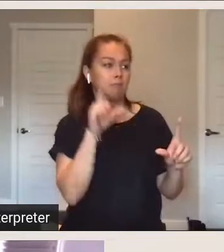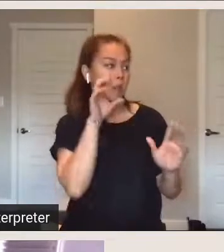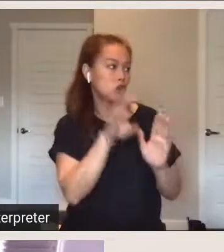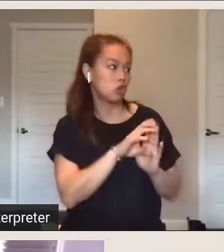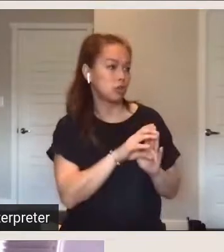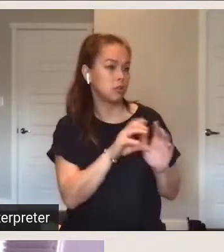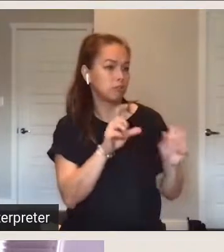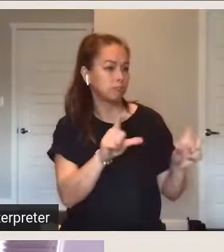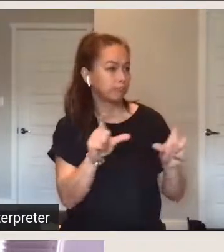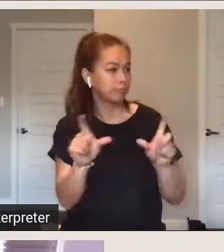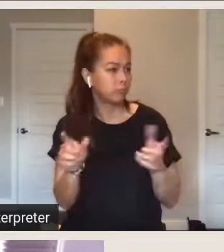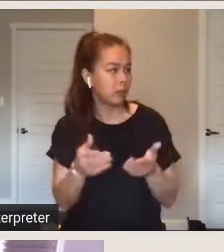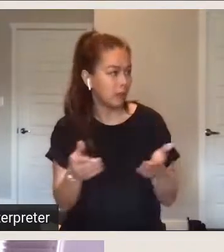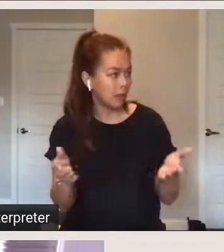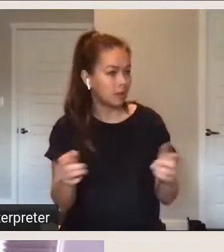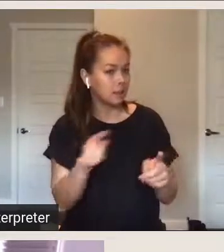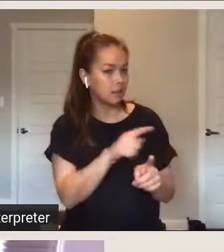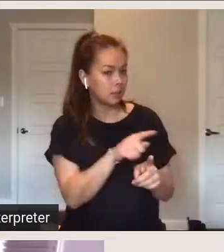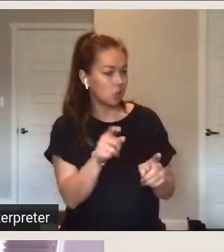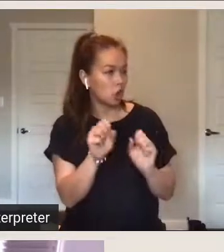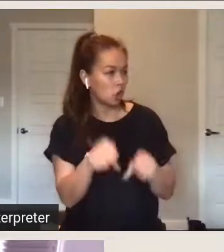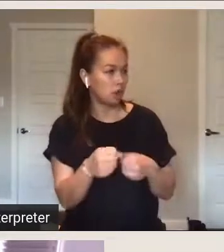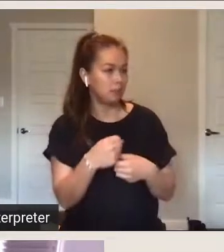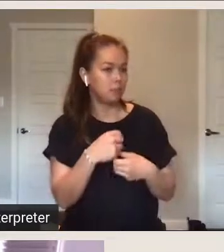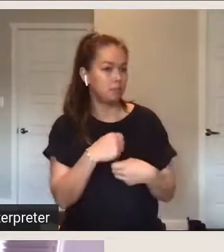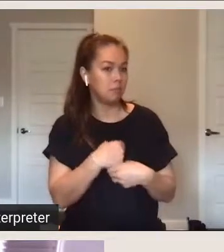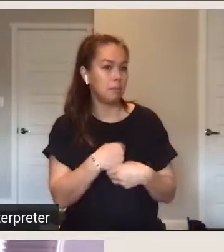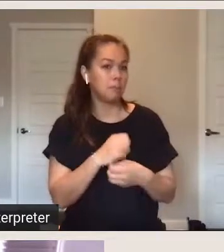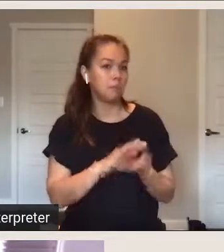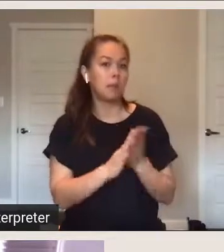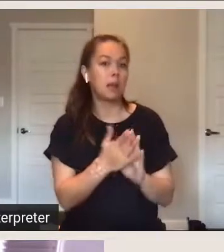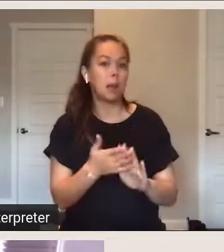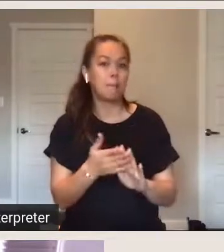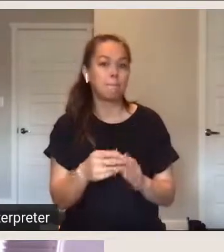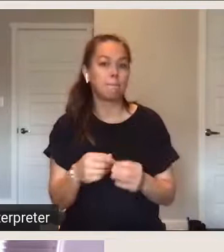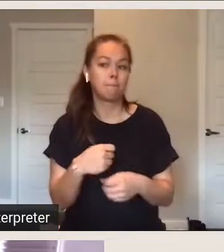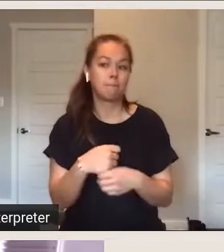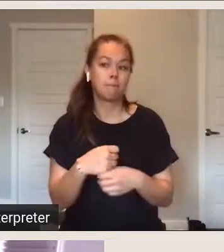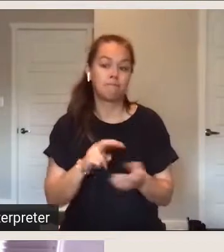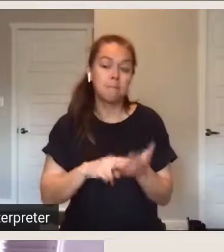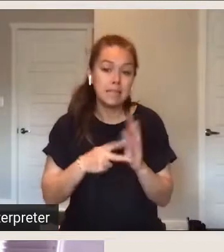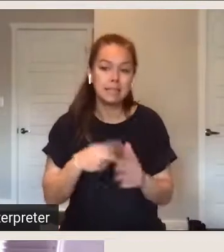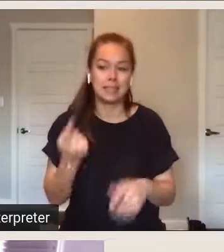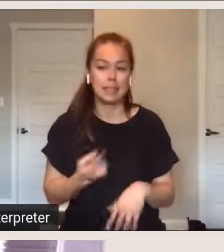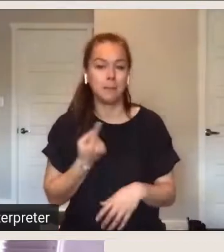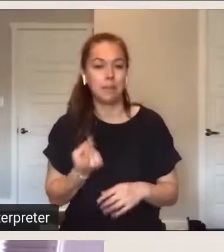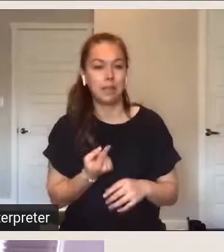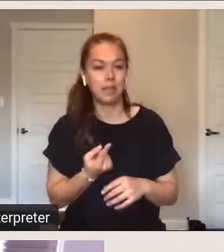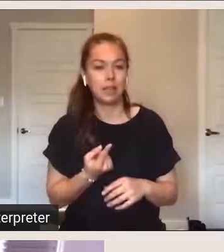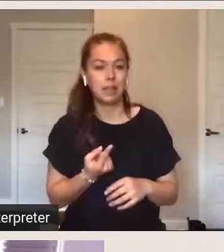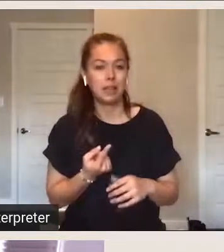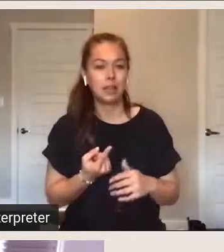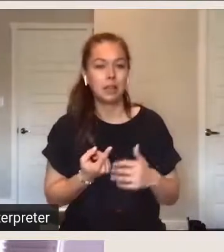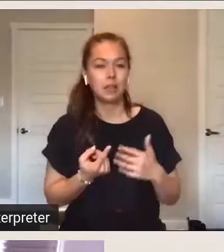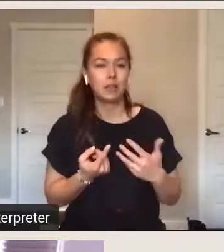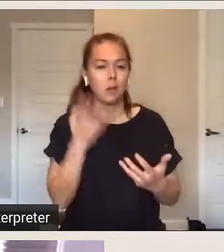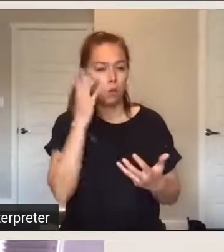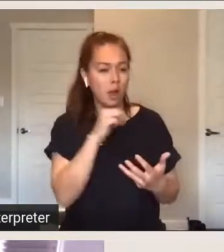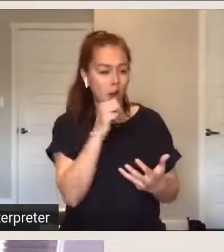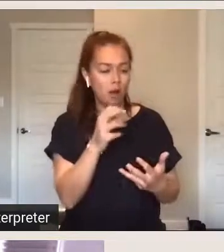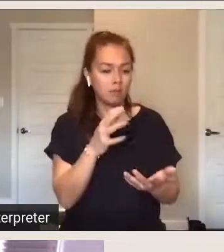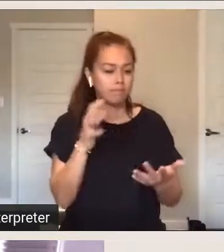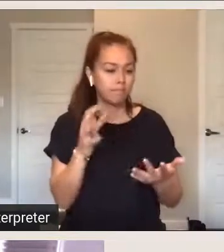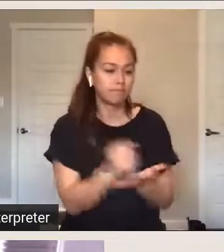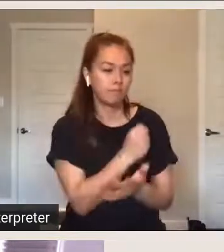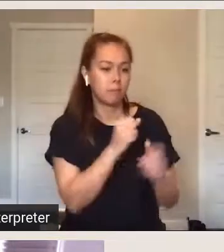and it could mean something. And how about we make it out of, make it into something.